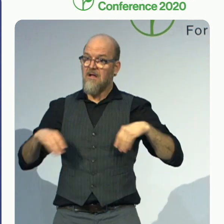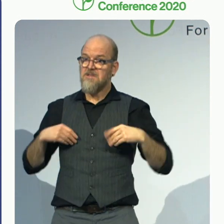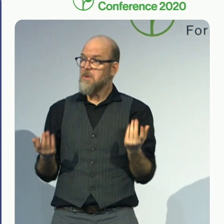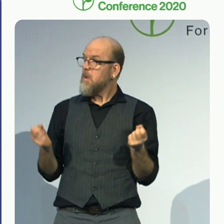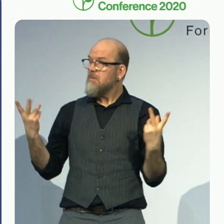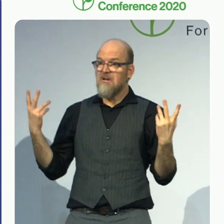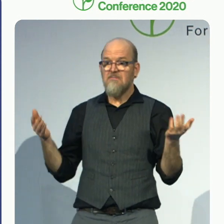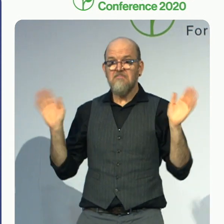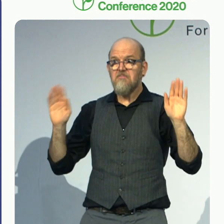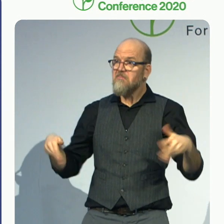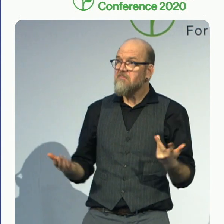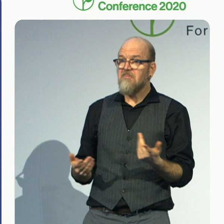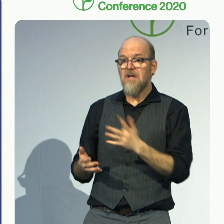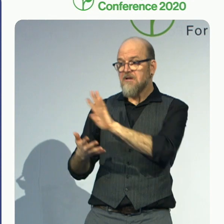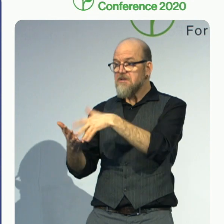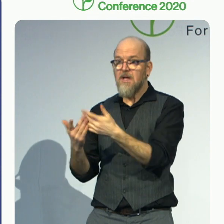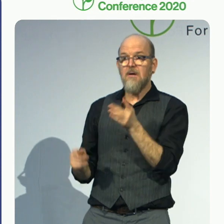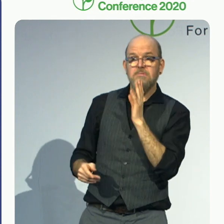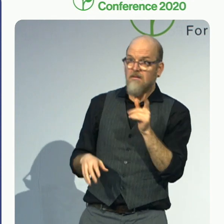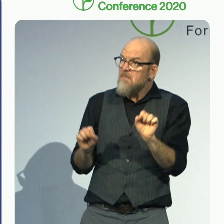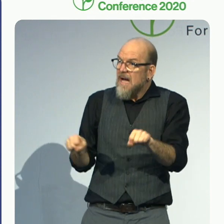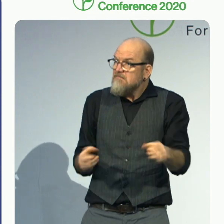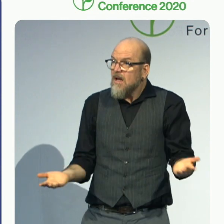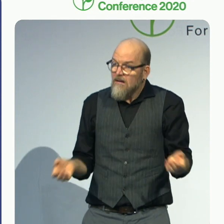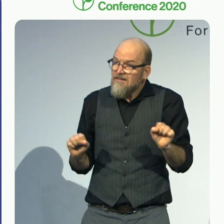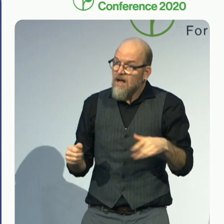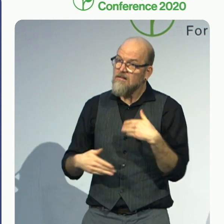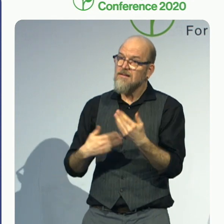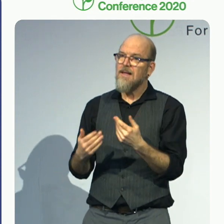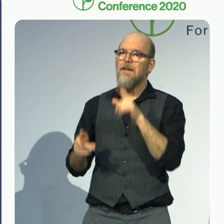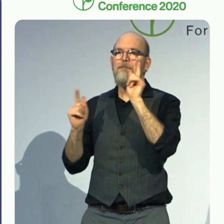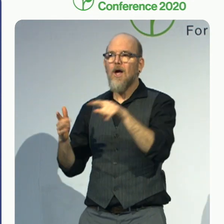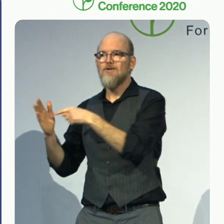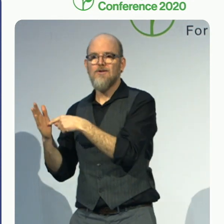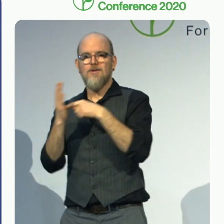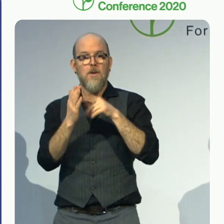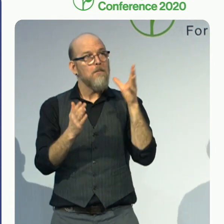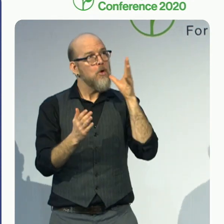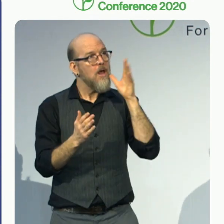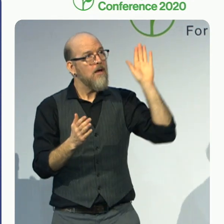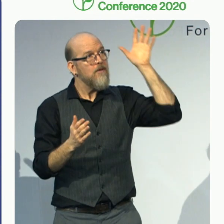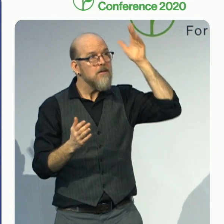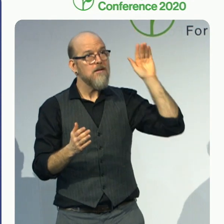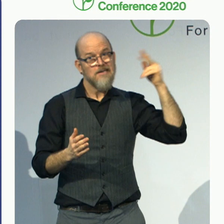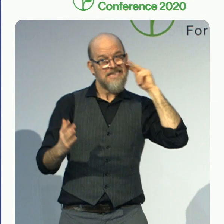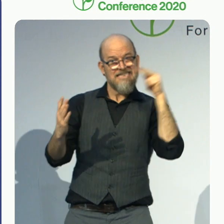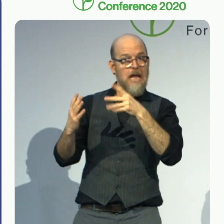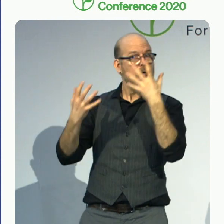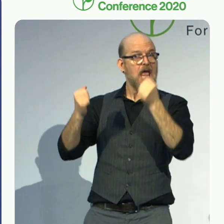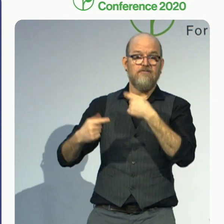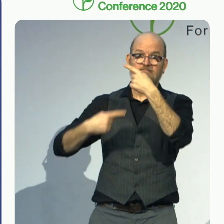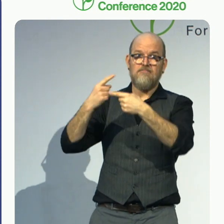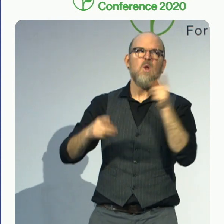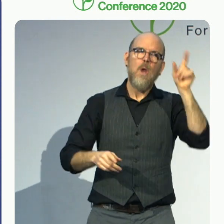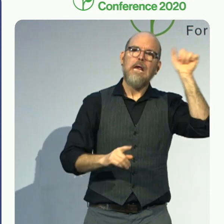need to show parents what is possible and help them to advocate for that, so that schools can transform,